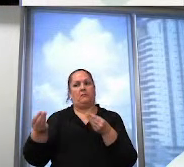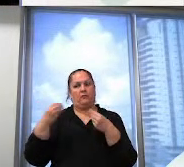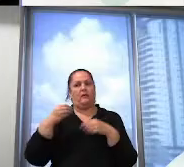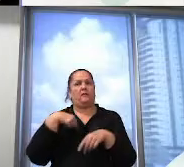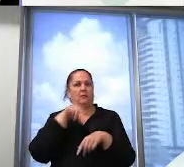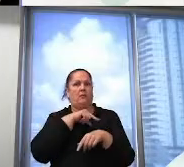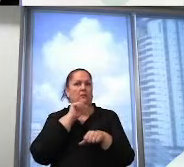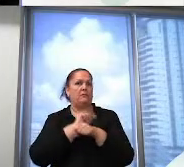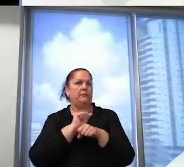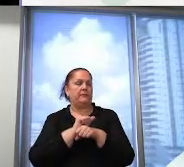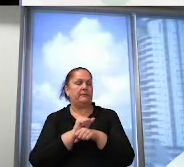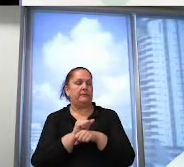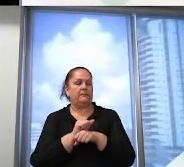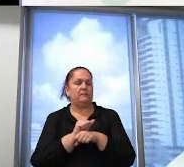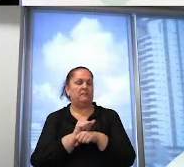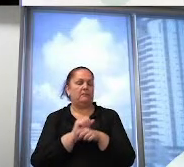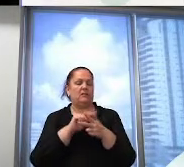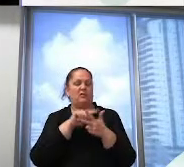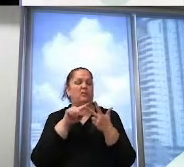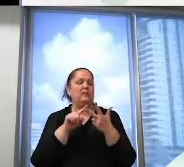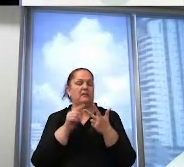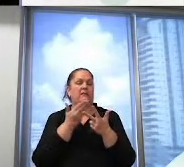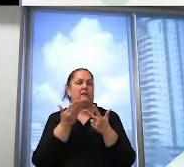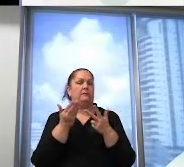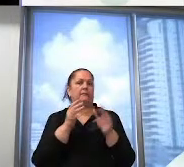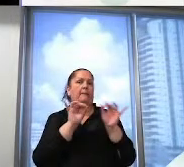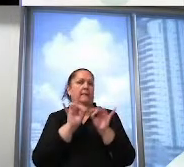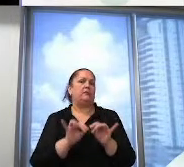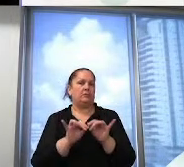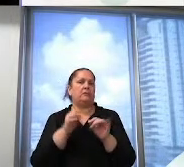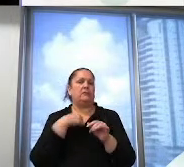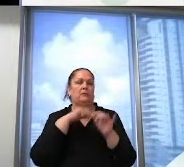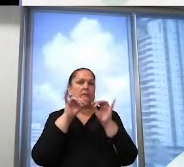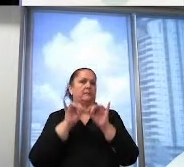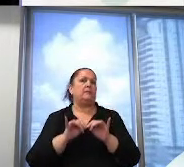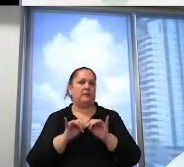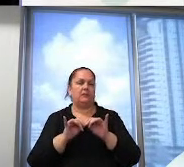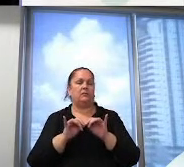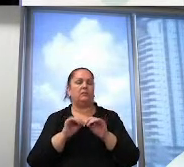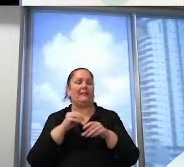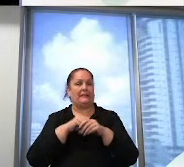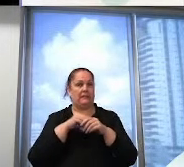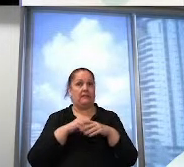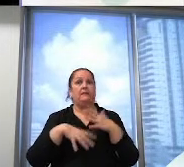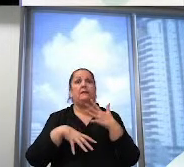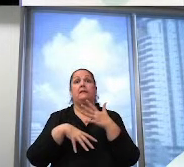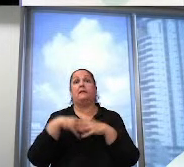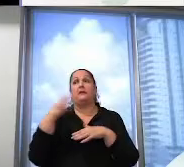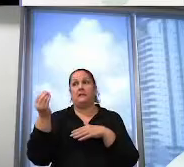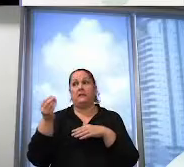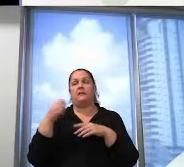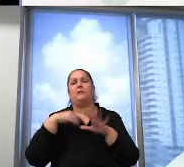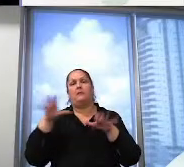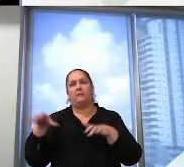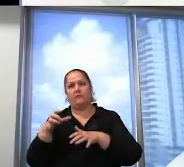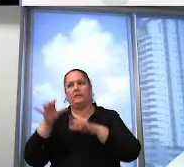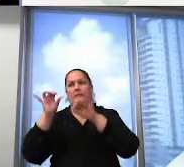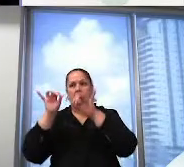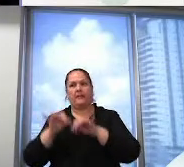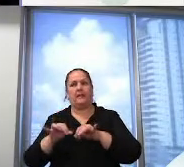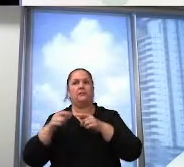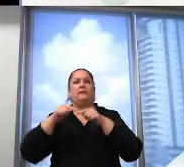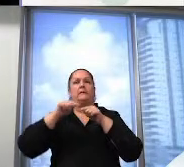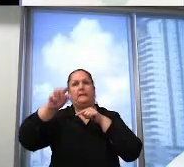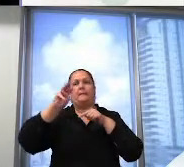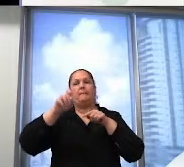providing us that quality work. So those are the three main measures that we measure internally. Externally, we report the performance metrics,